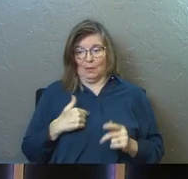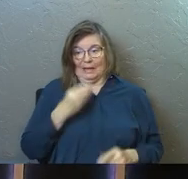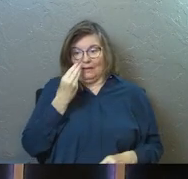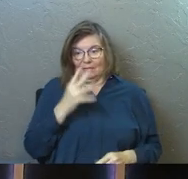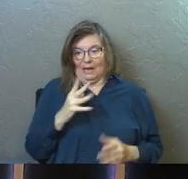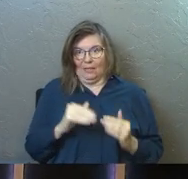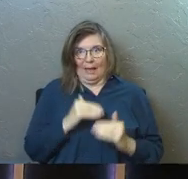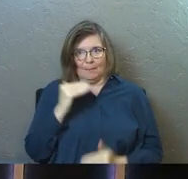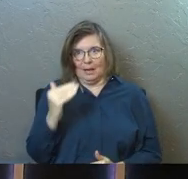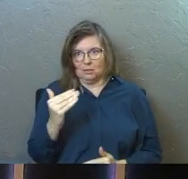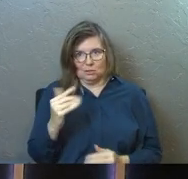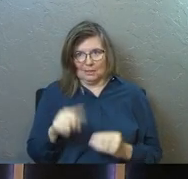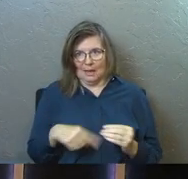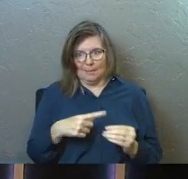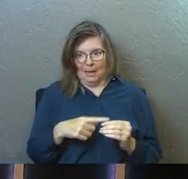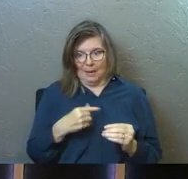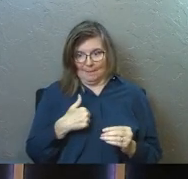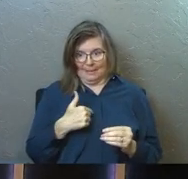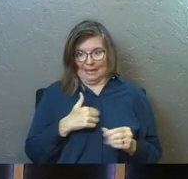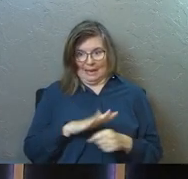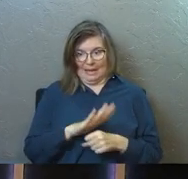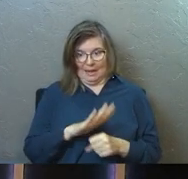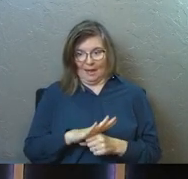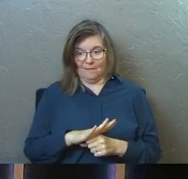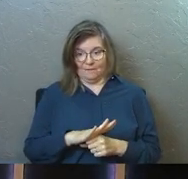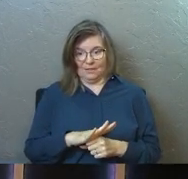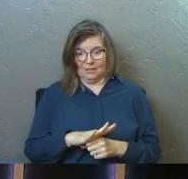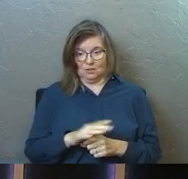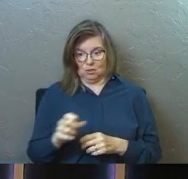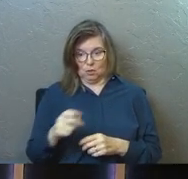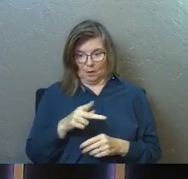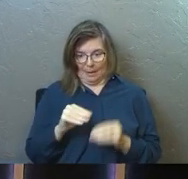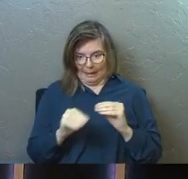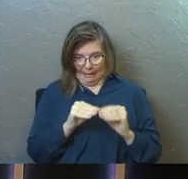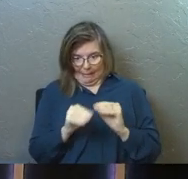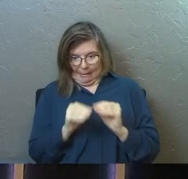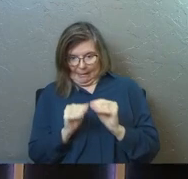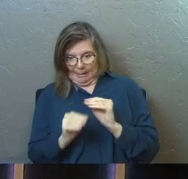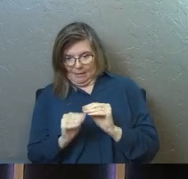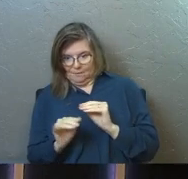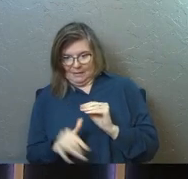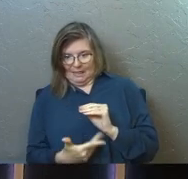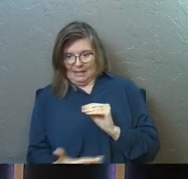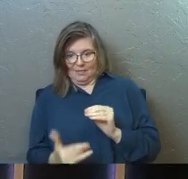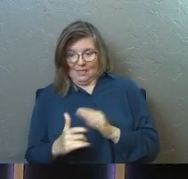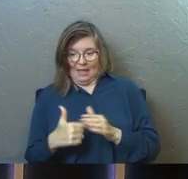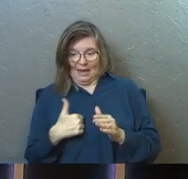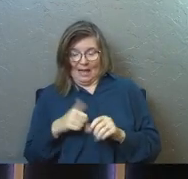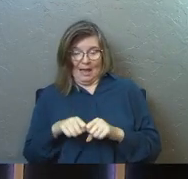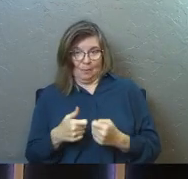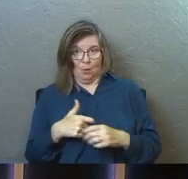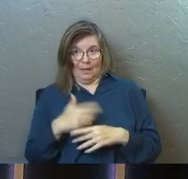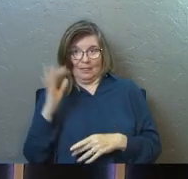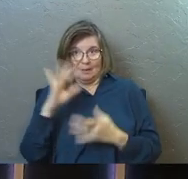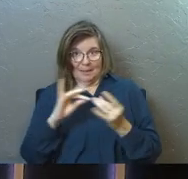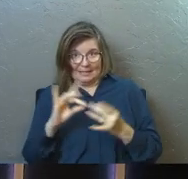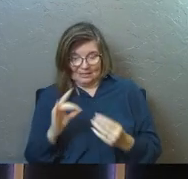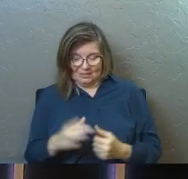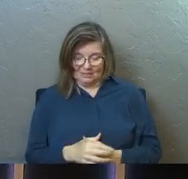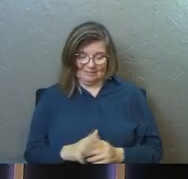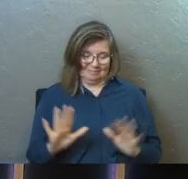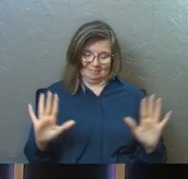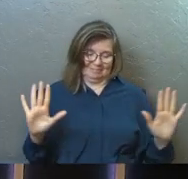have cared nearly about me enough probably to go back and try to fix things that I broke in the